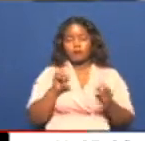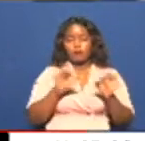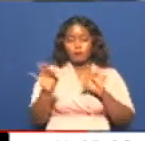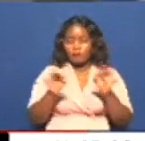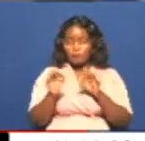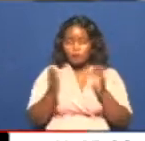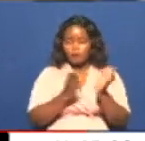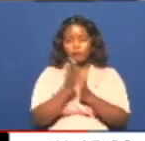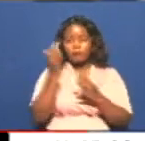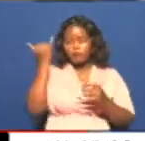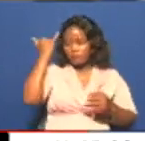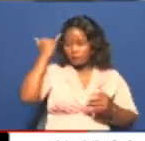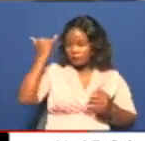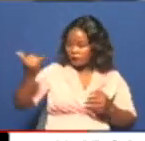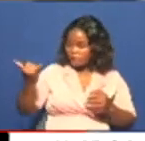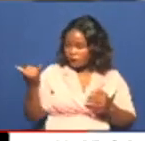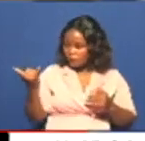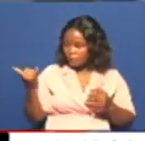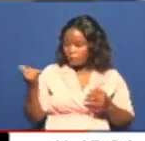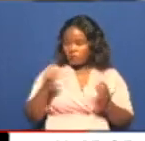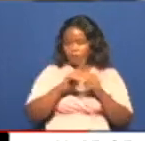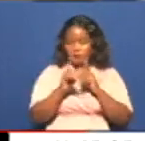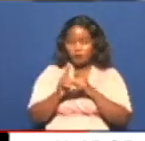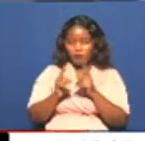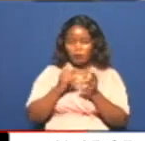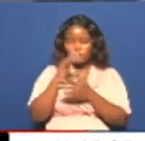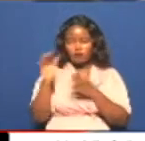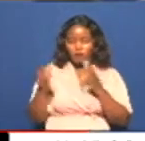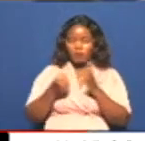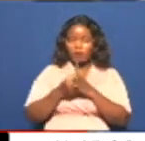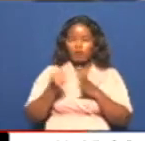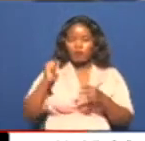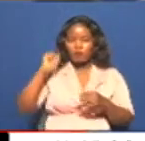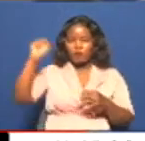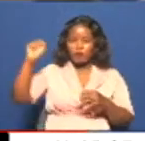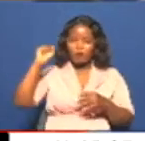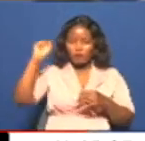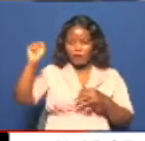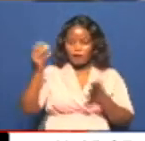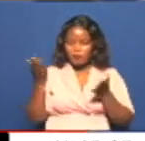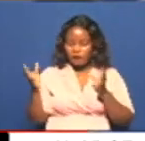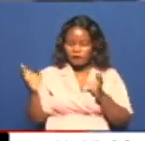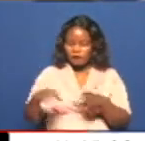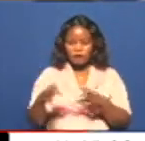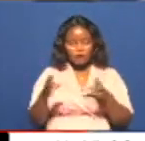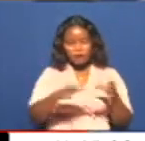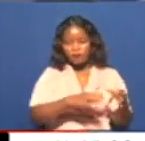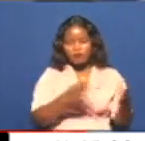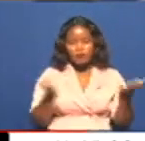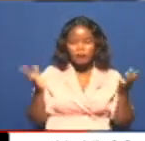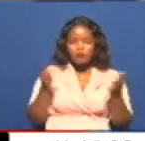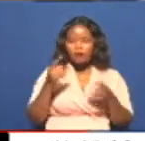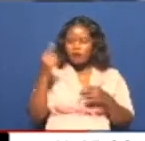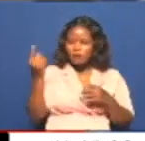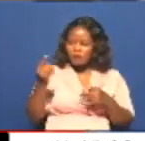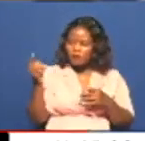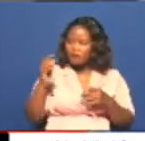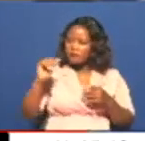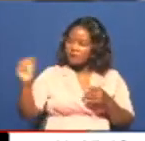that defined those political formations. Mm-hmm. So you do not just wake up and make a decision because, you